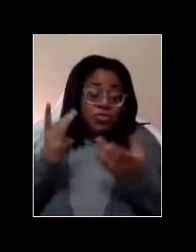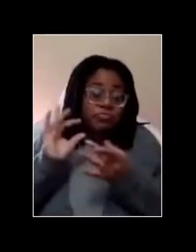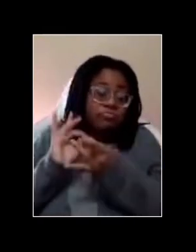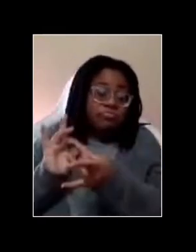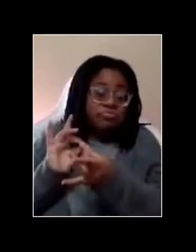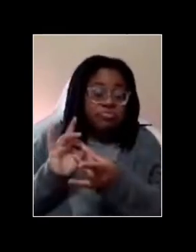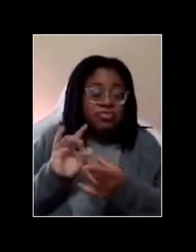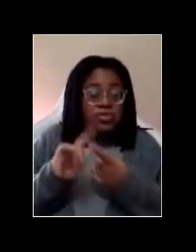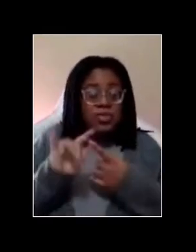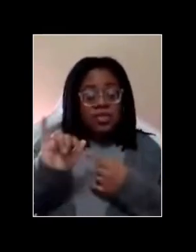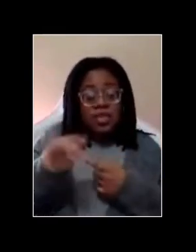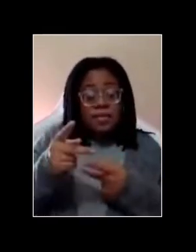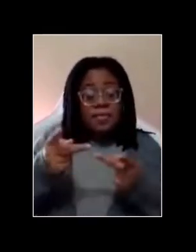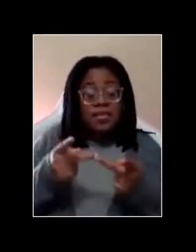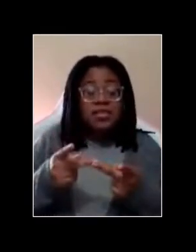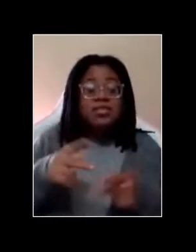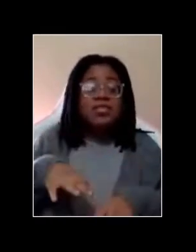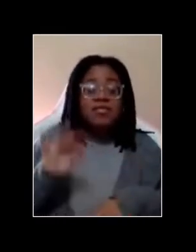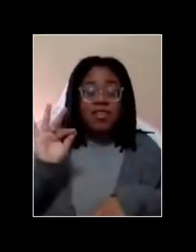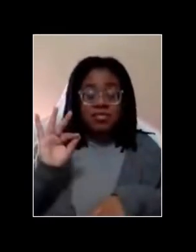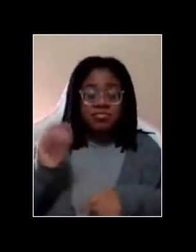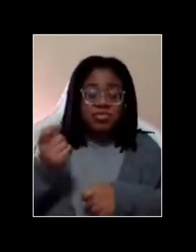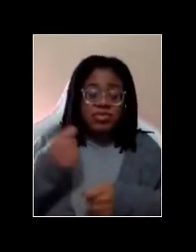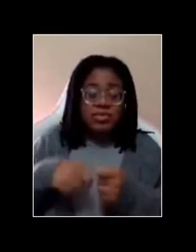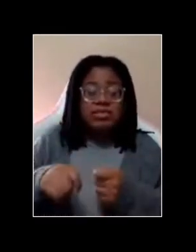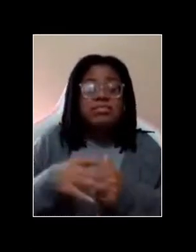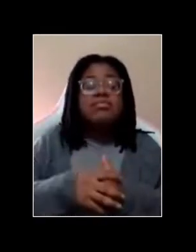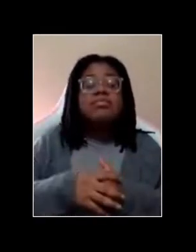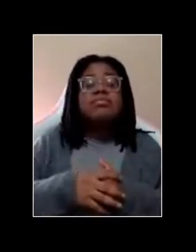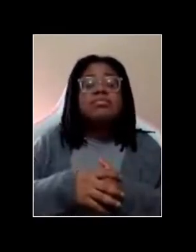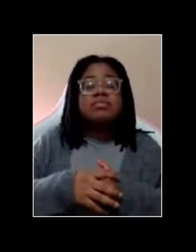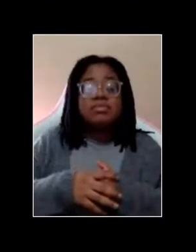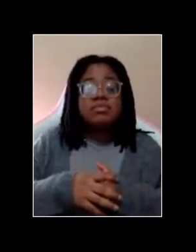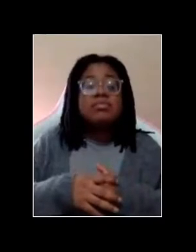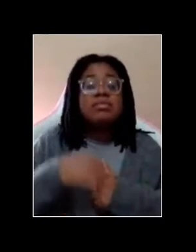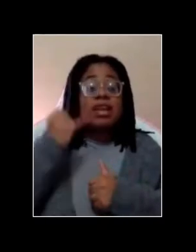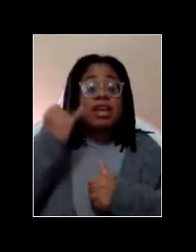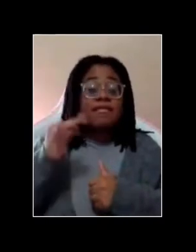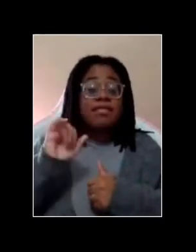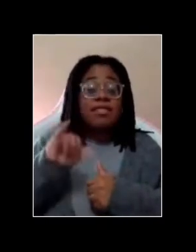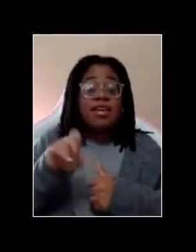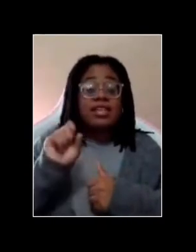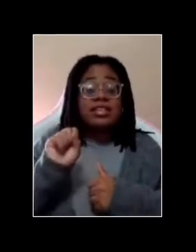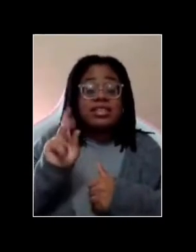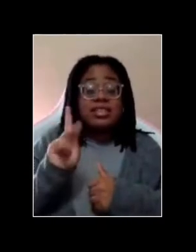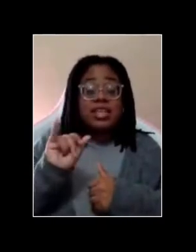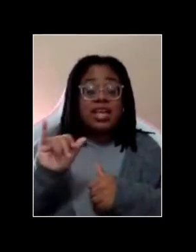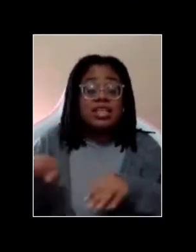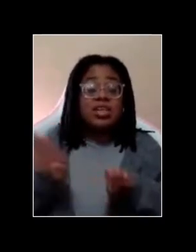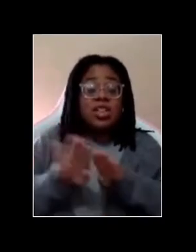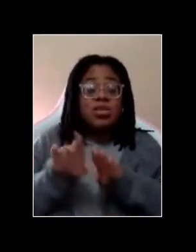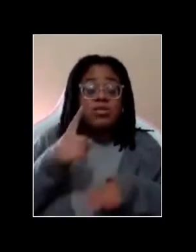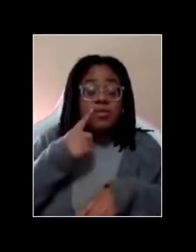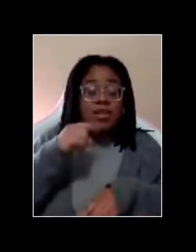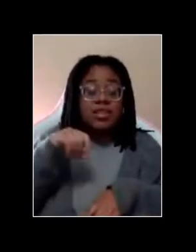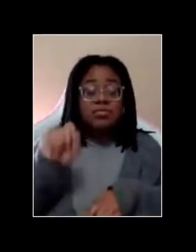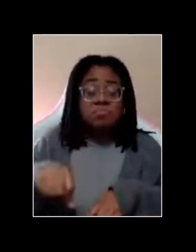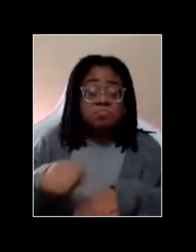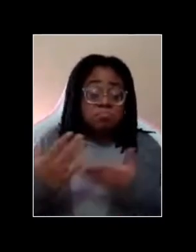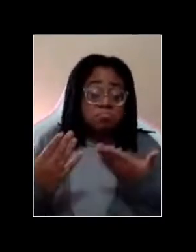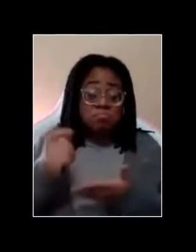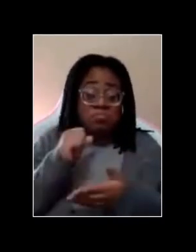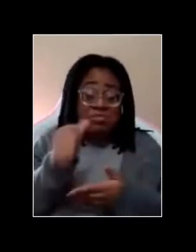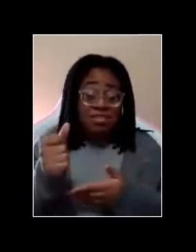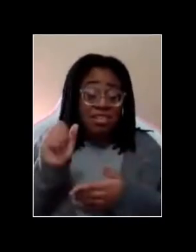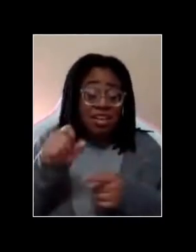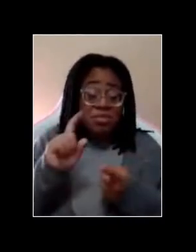to that place and find it irreplaceable for some reason. If that ski slope is closed for the season, you might not be able to swap it out with